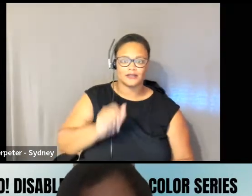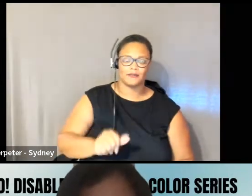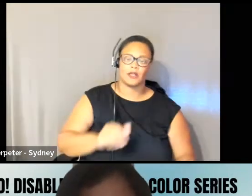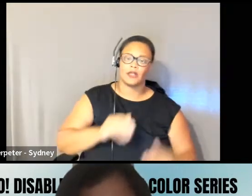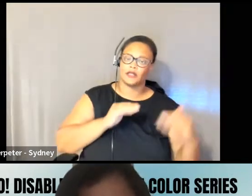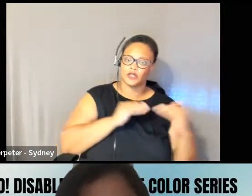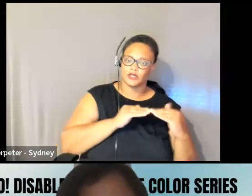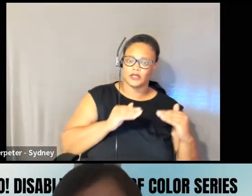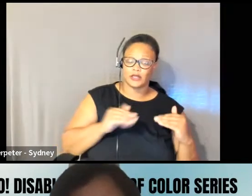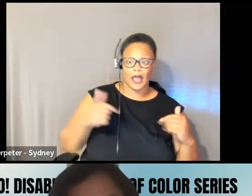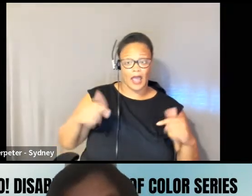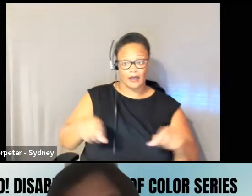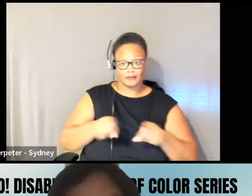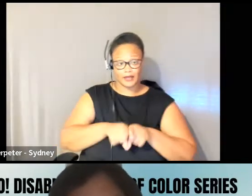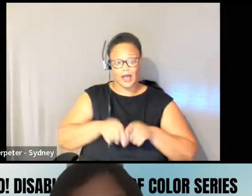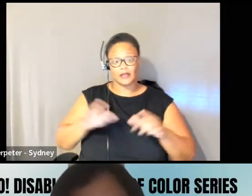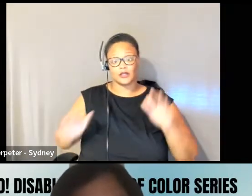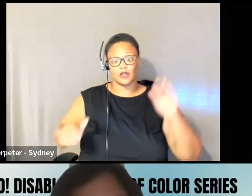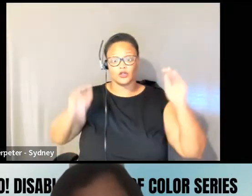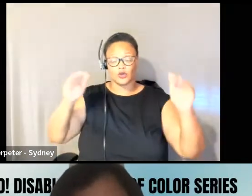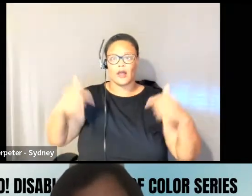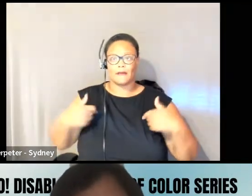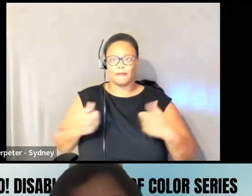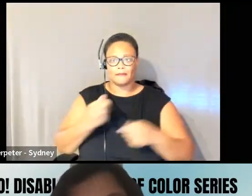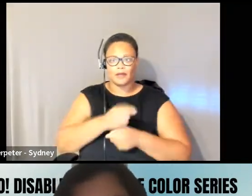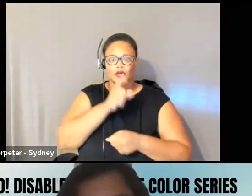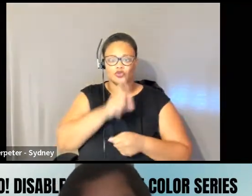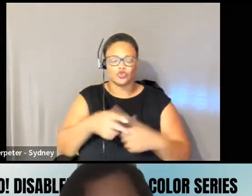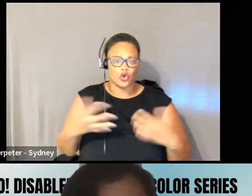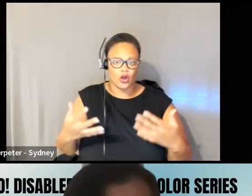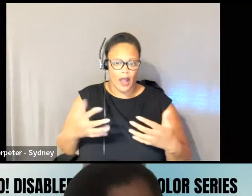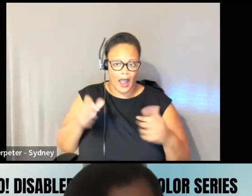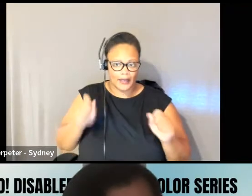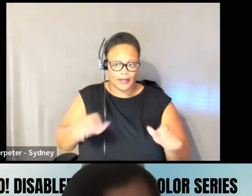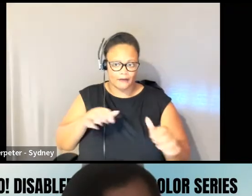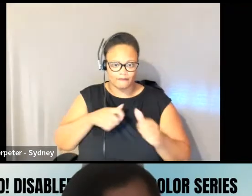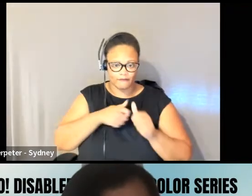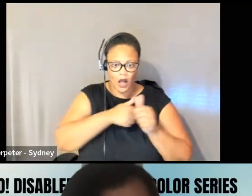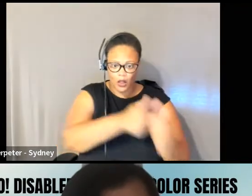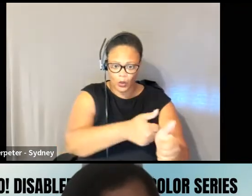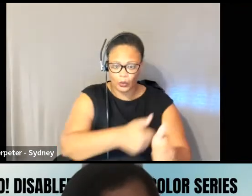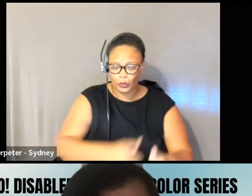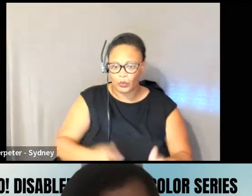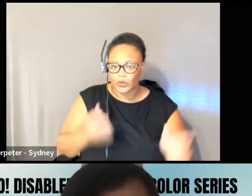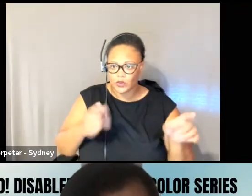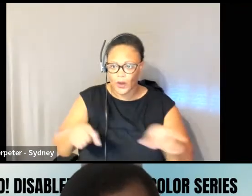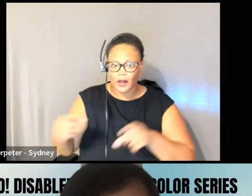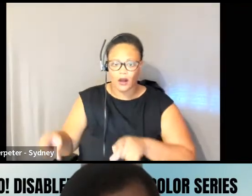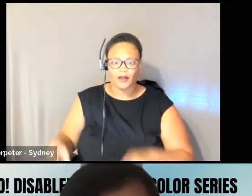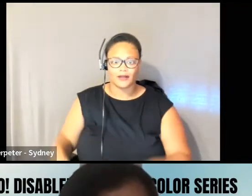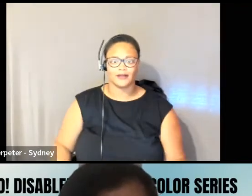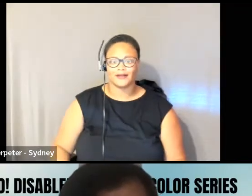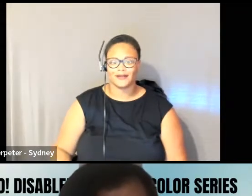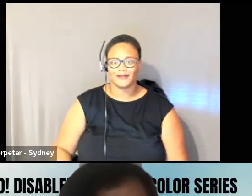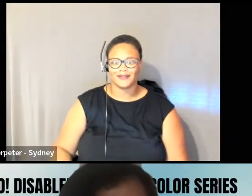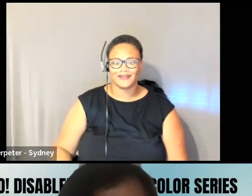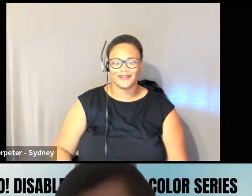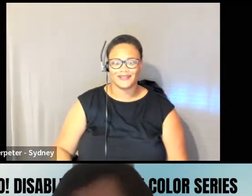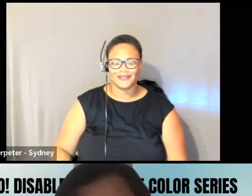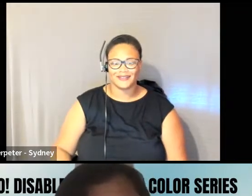adult, am struggling to make sure I can follow those tenets. Wow. And I forgot the